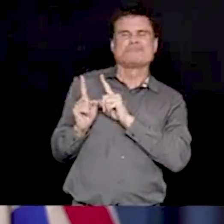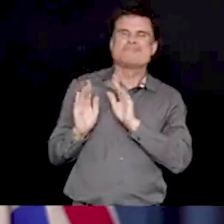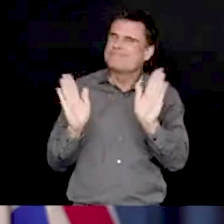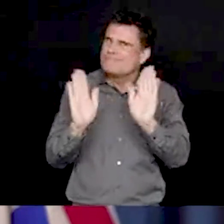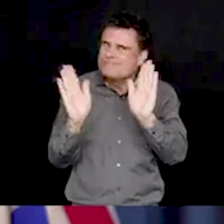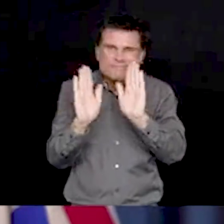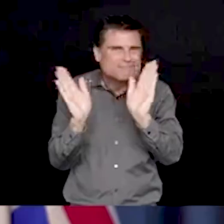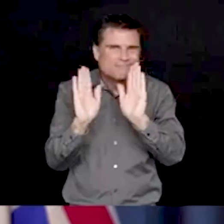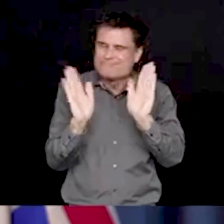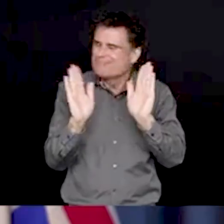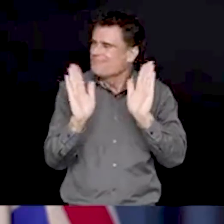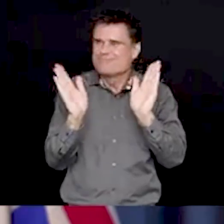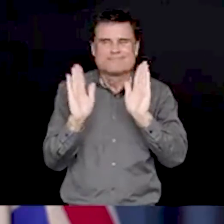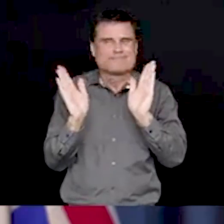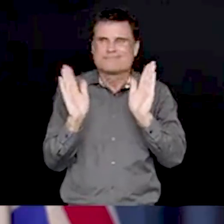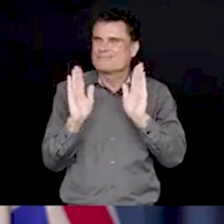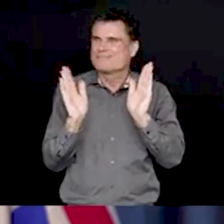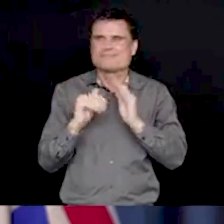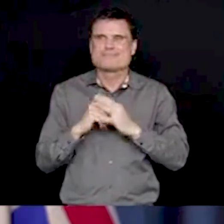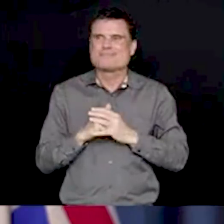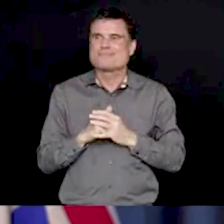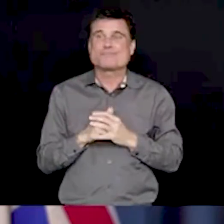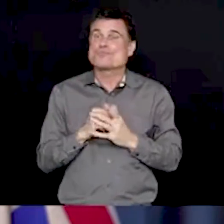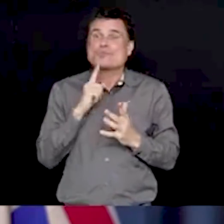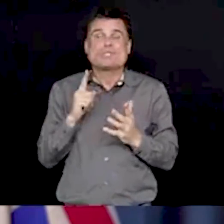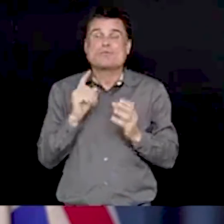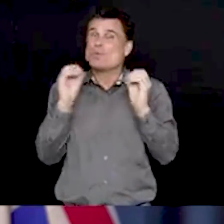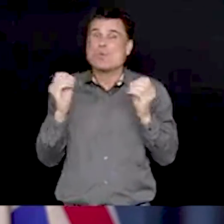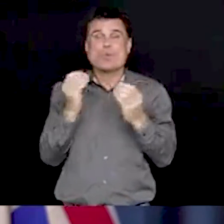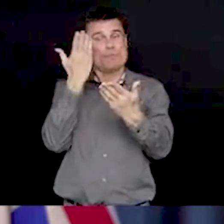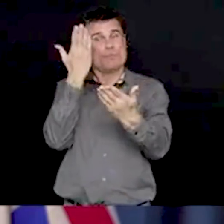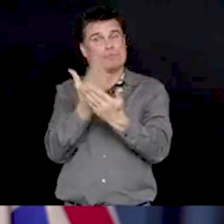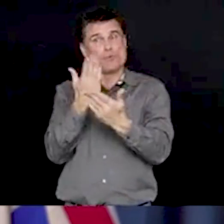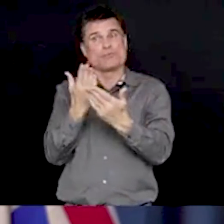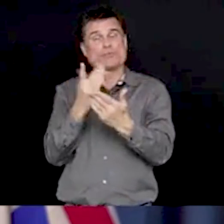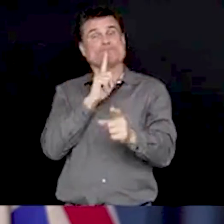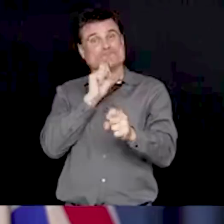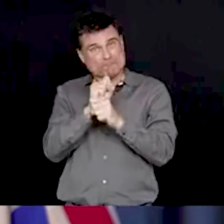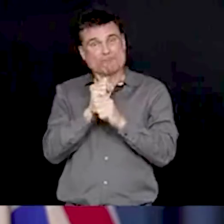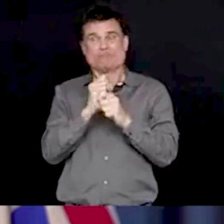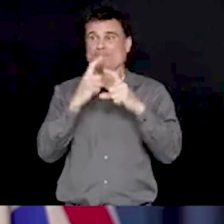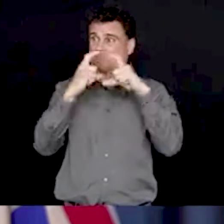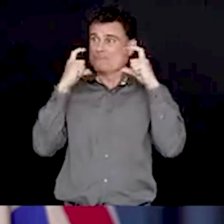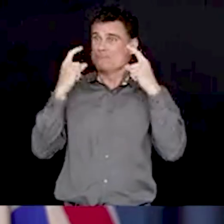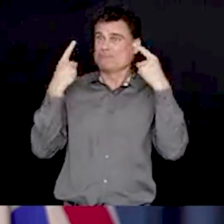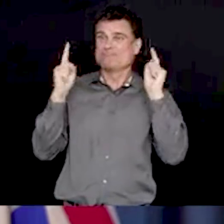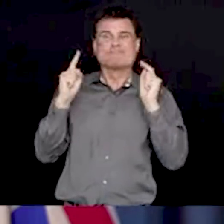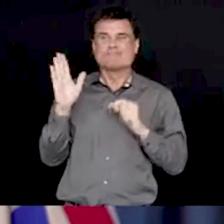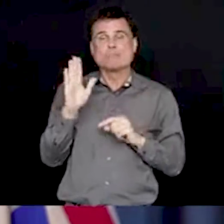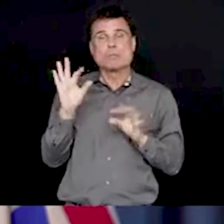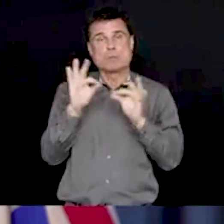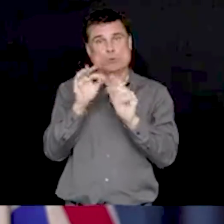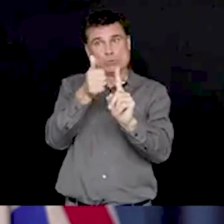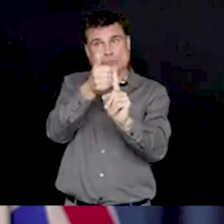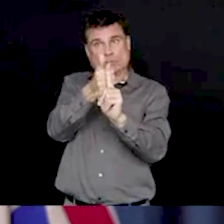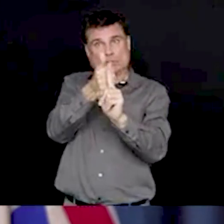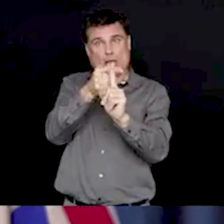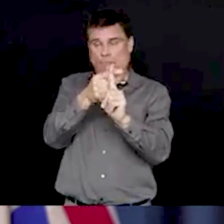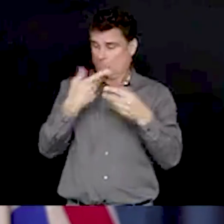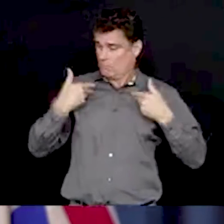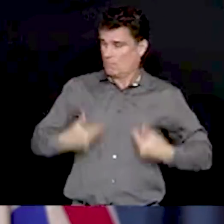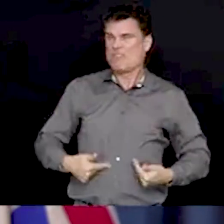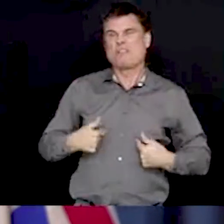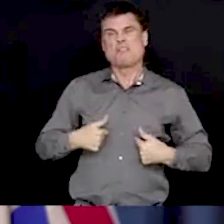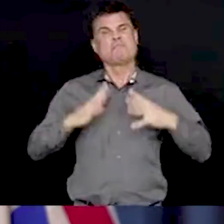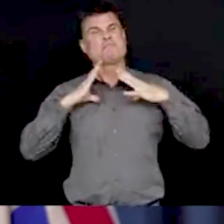that's proven, but it is something that probably does no harm. I think we need to be careful about materials, and we've had